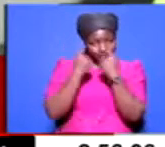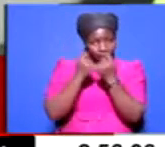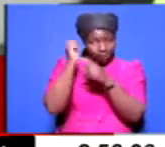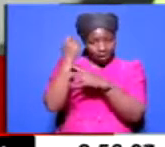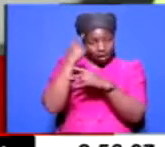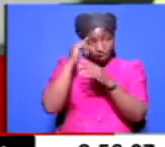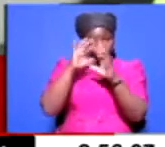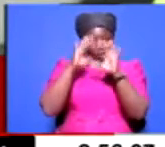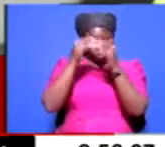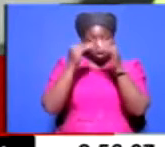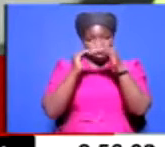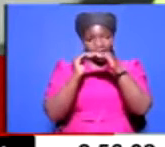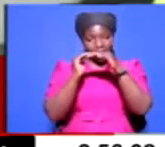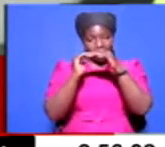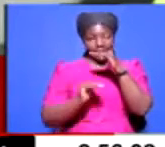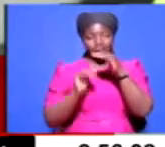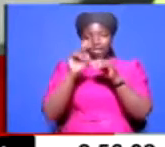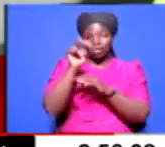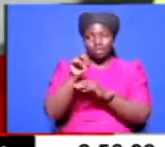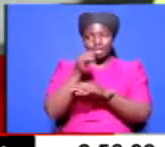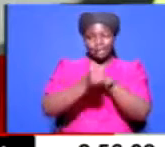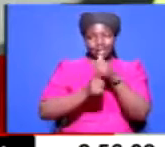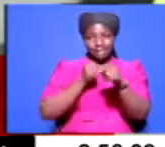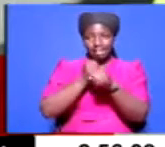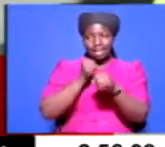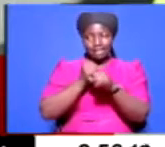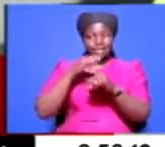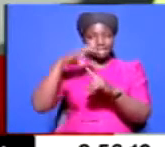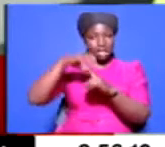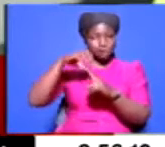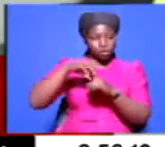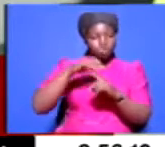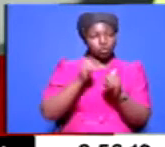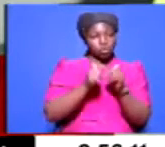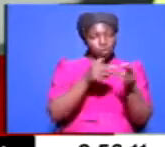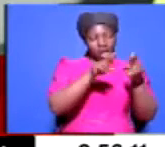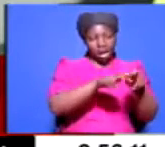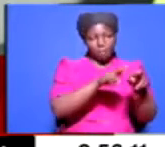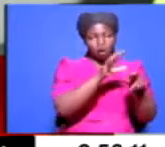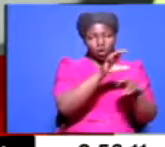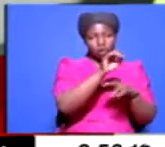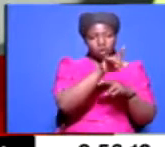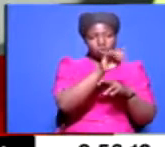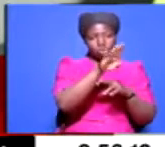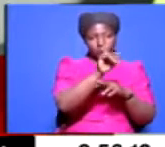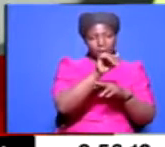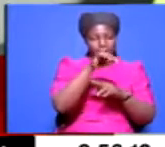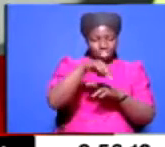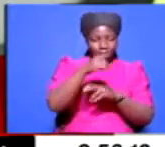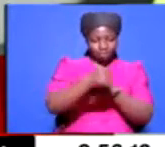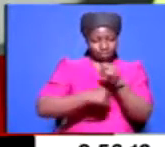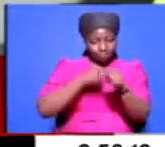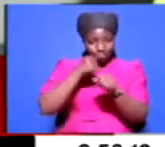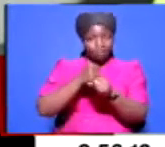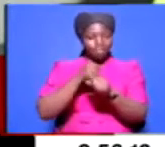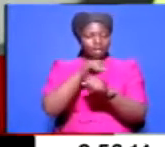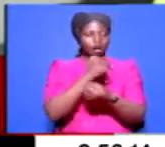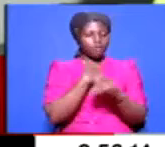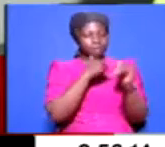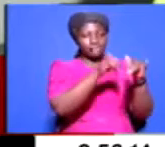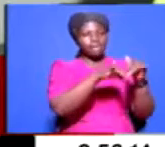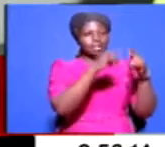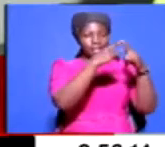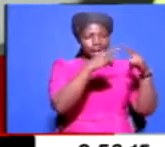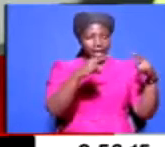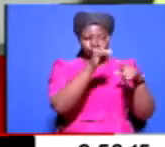Championship. They are slated for Cali, Colombia between the 1st to the 6th of August this year. The athletes who have been in residential training camp since early this